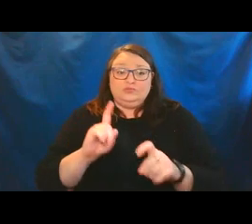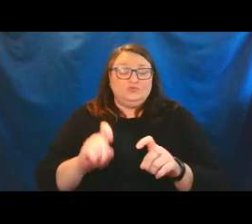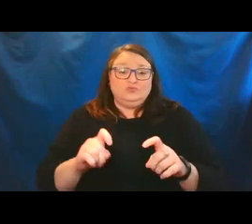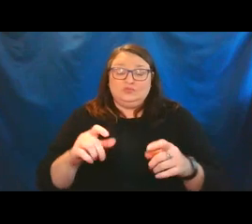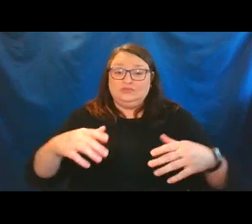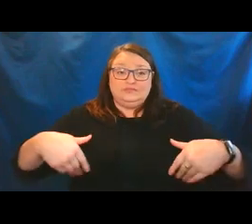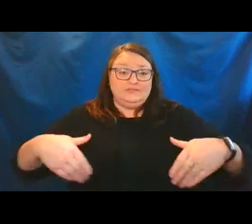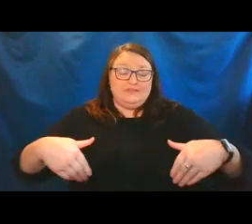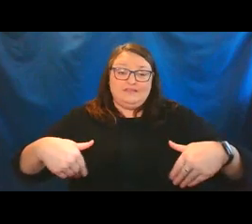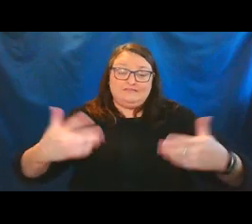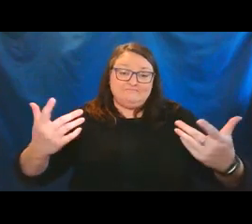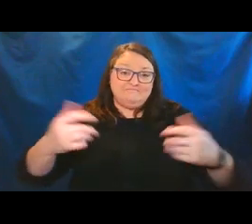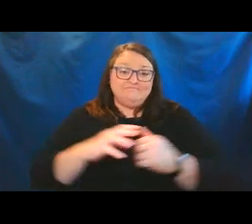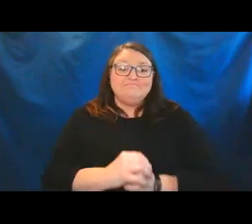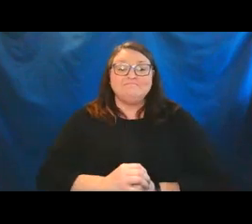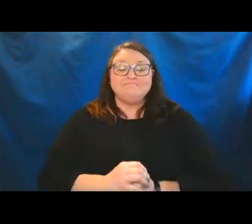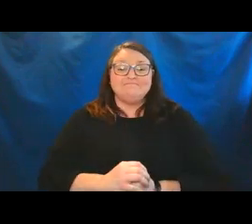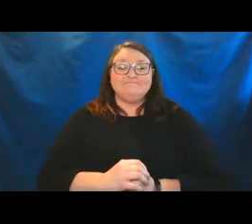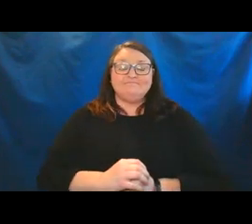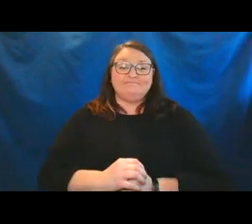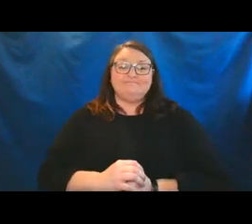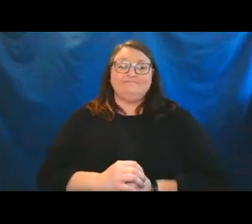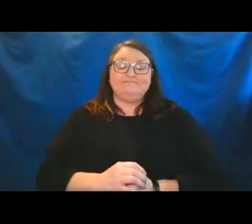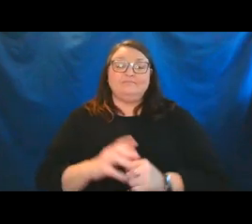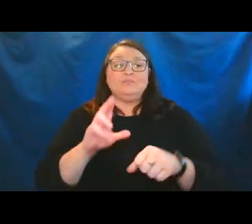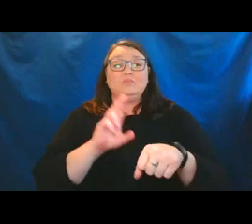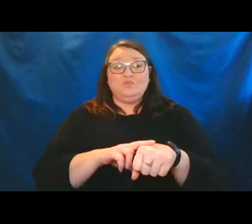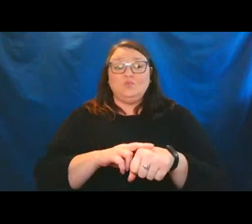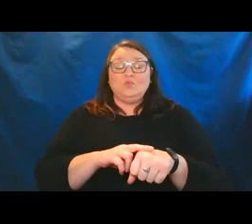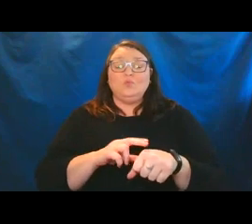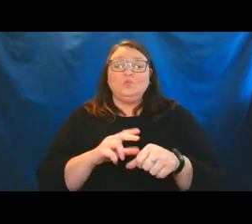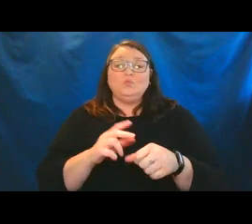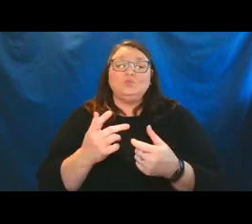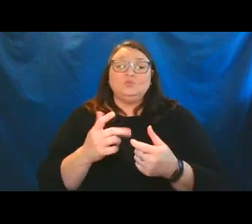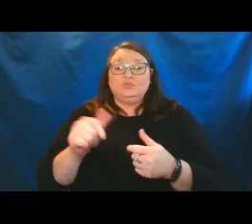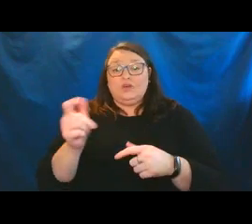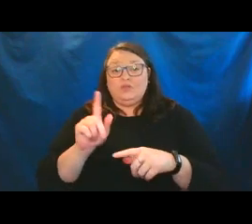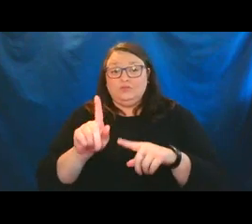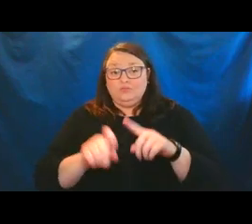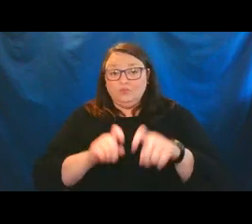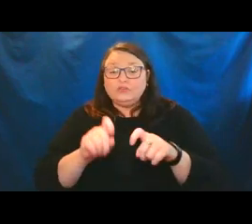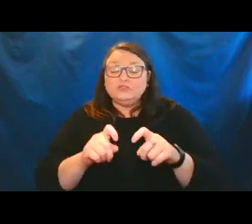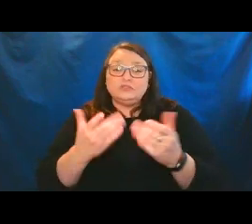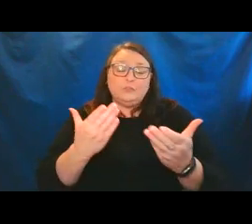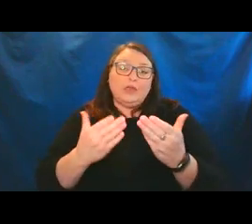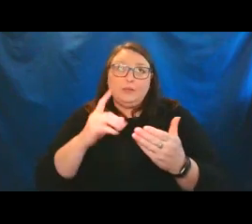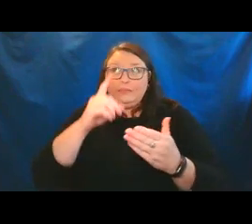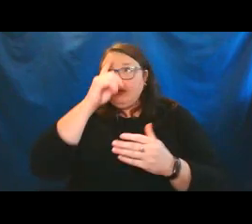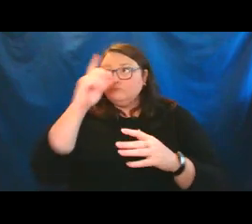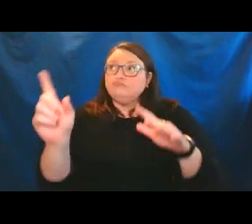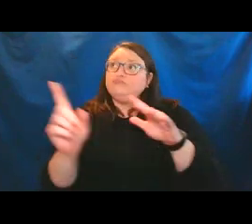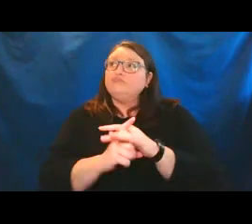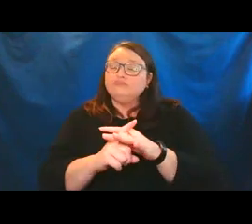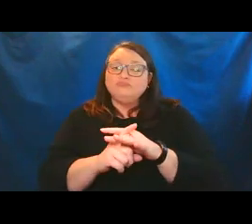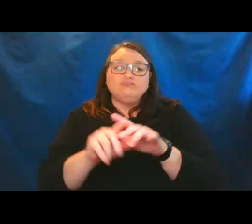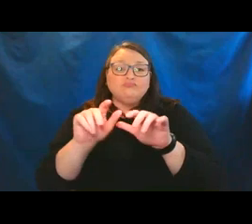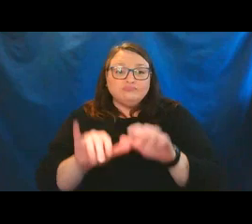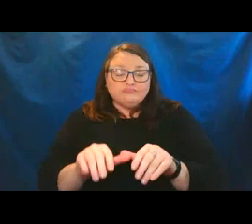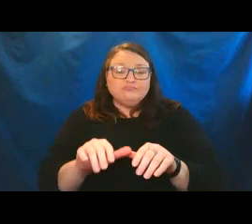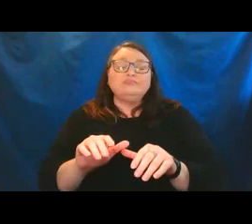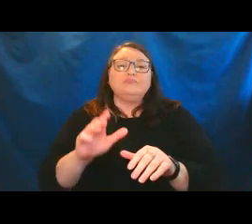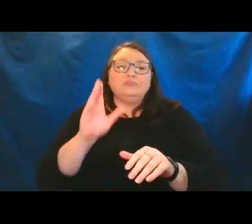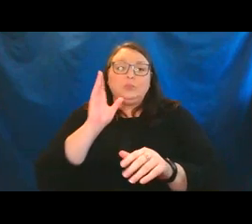moment. And of course, as other questions may trickle in, we will